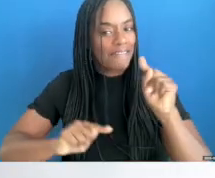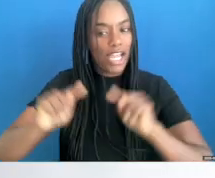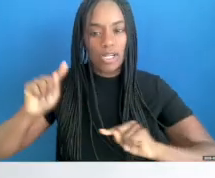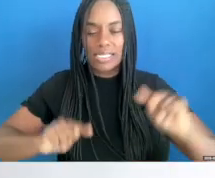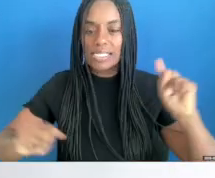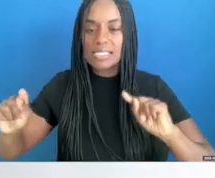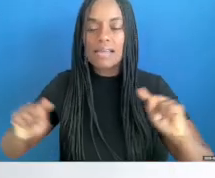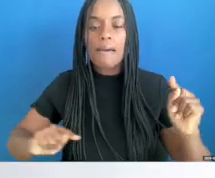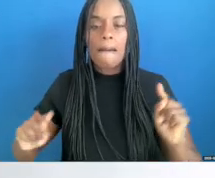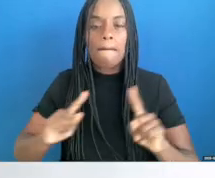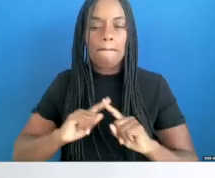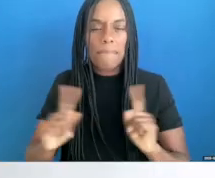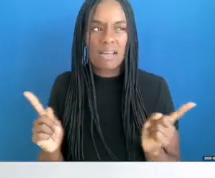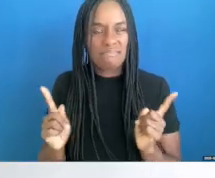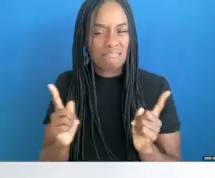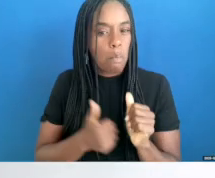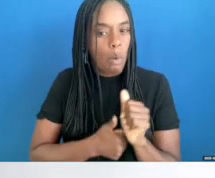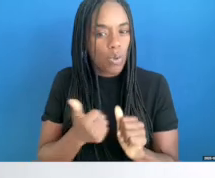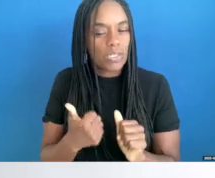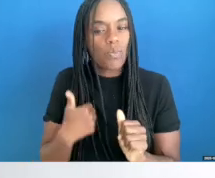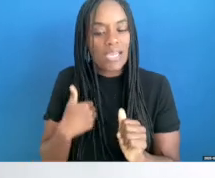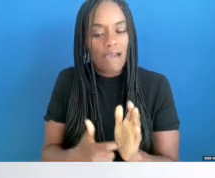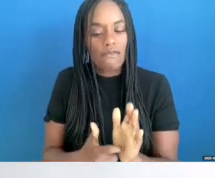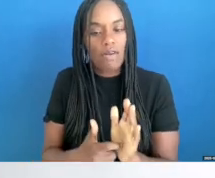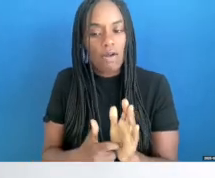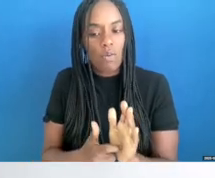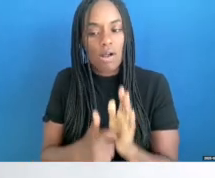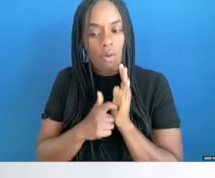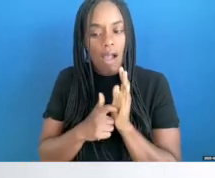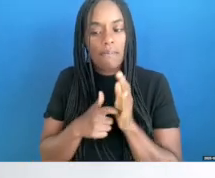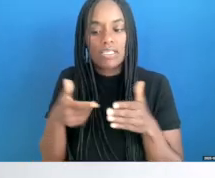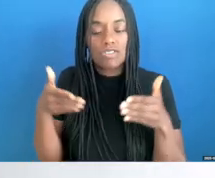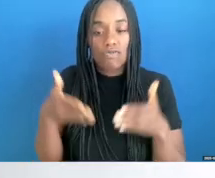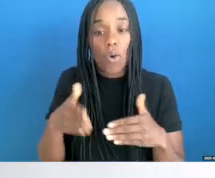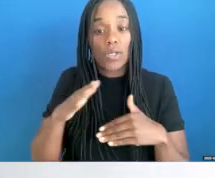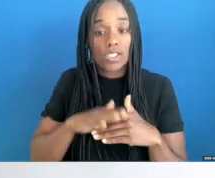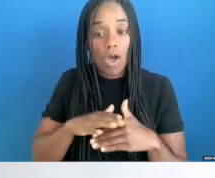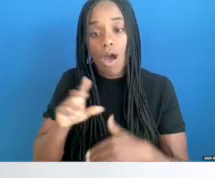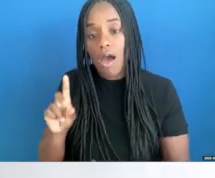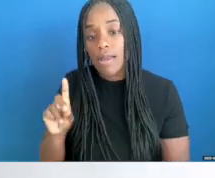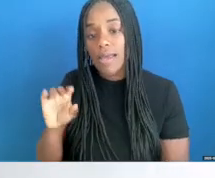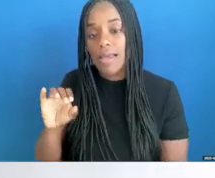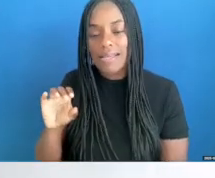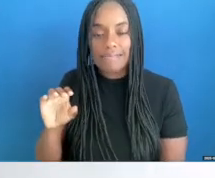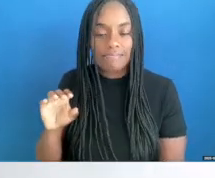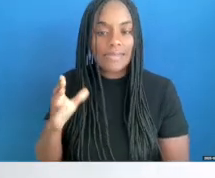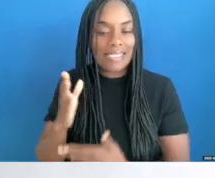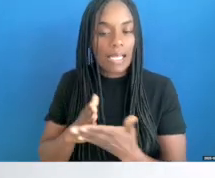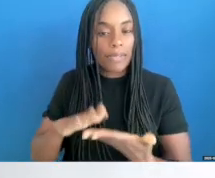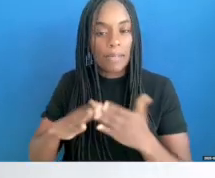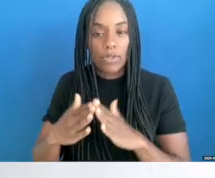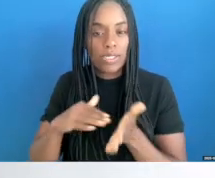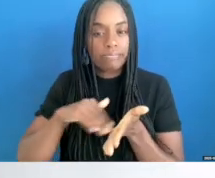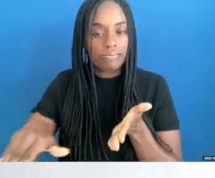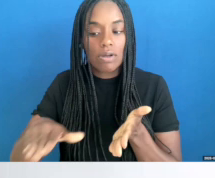have requirements to reserve funds or focus on disadvantaged communities, which includes tribes. And so in some cases that looks like a set aside,